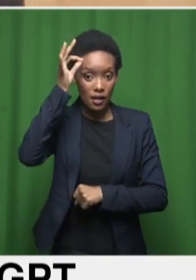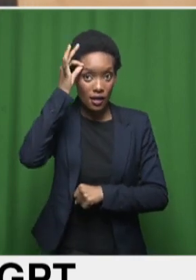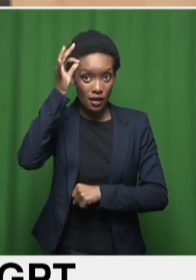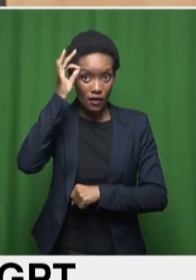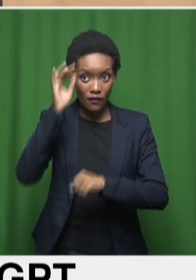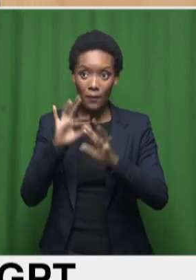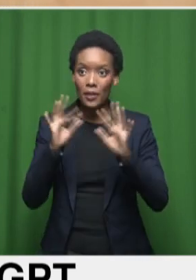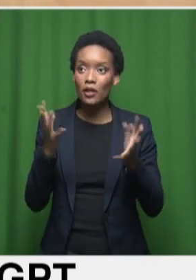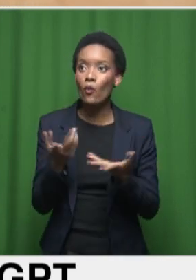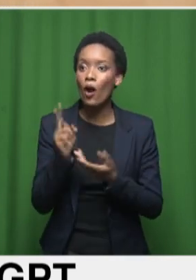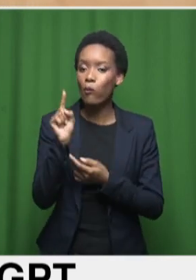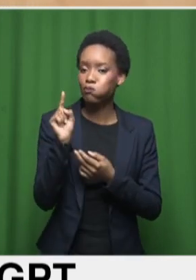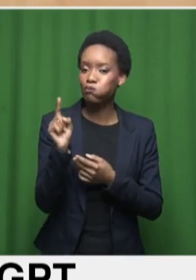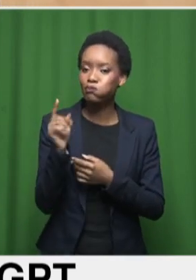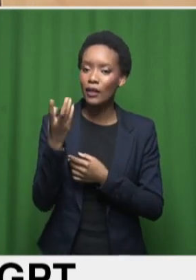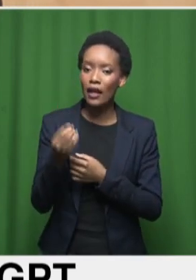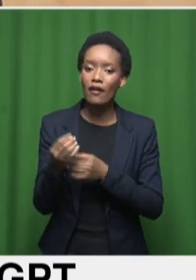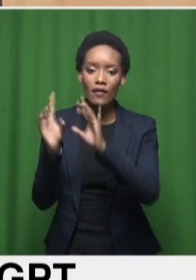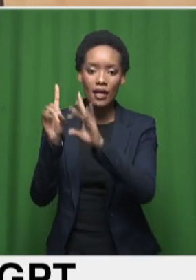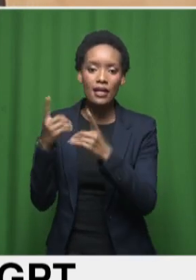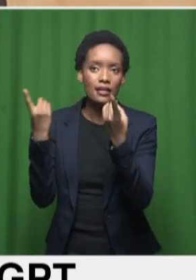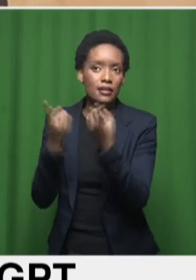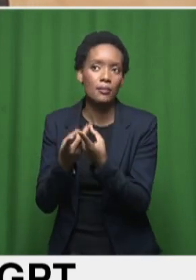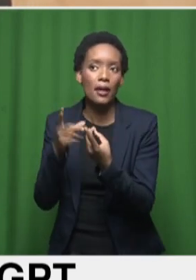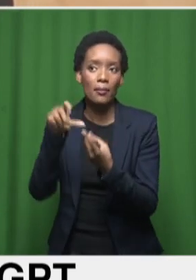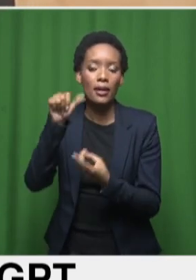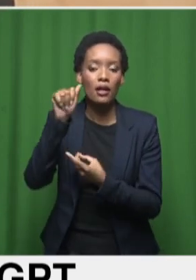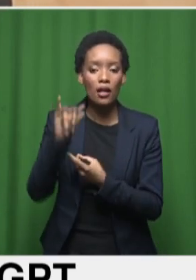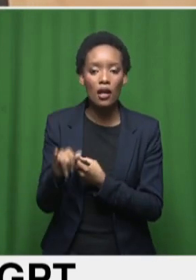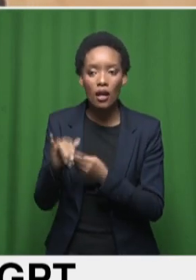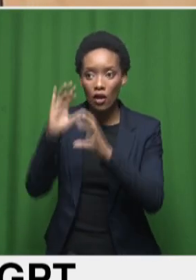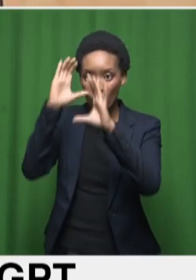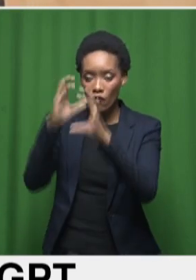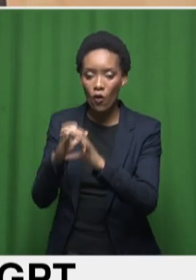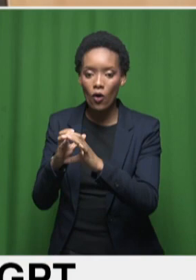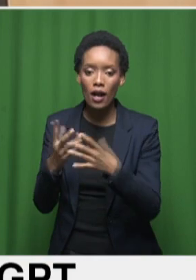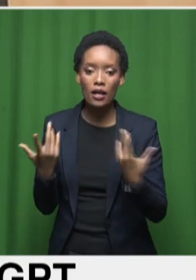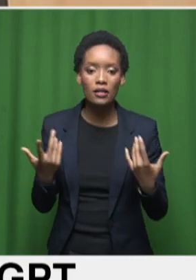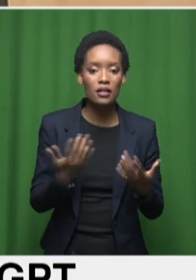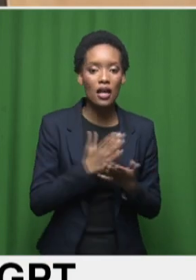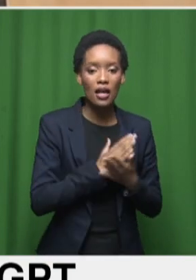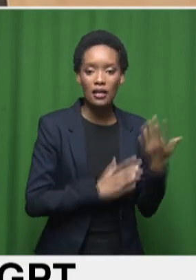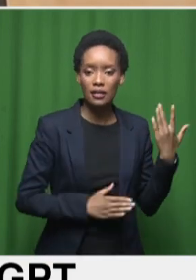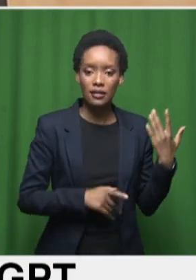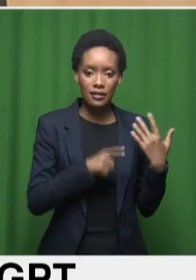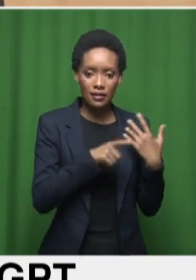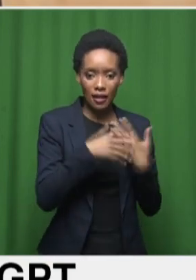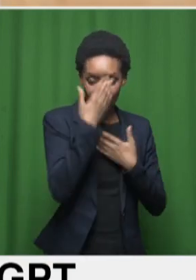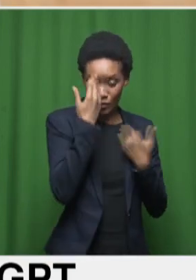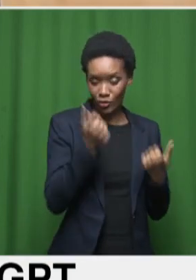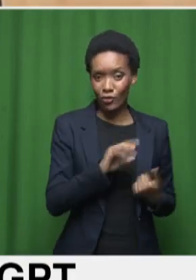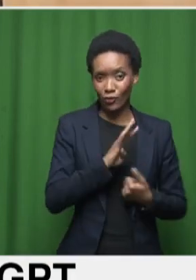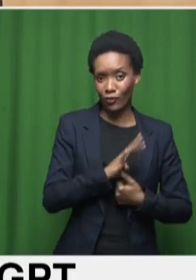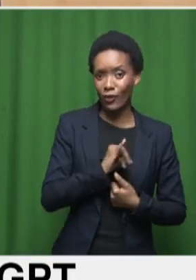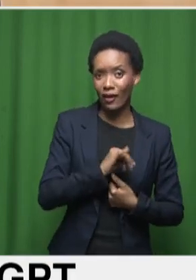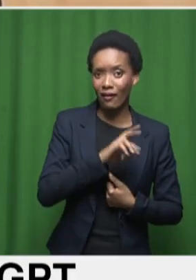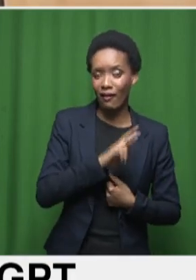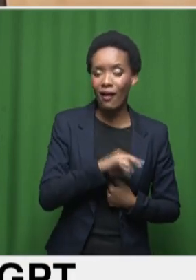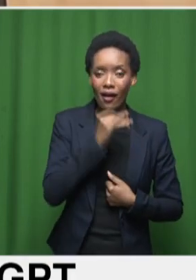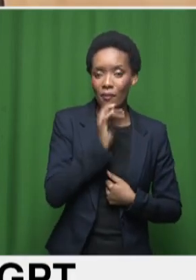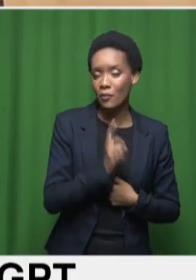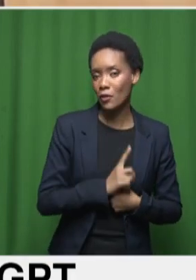that look at artificial intelligence, and then you have governments in the world where the ministers don't even know what the fourth industrial revolution